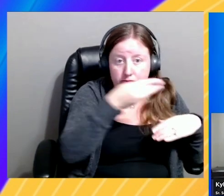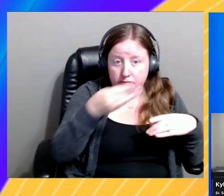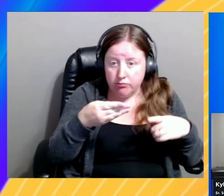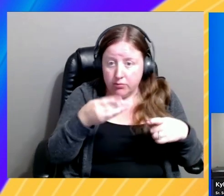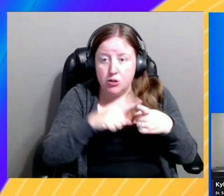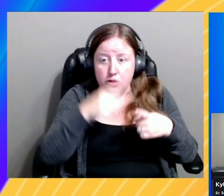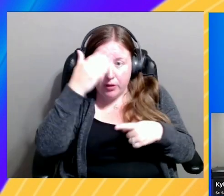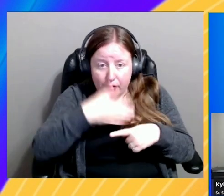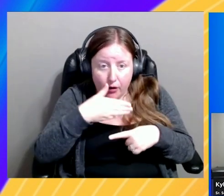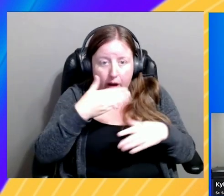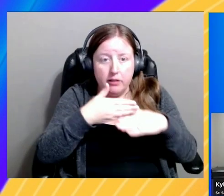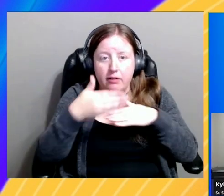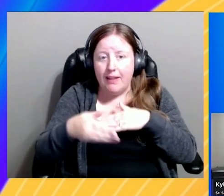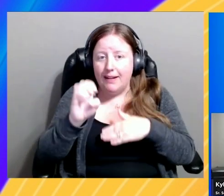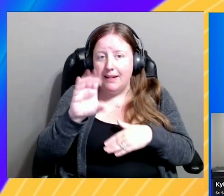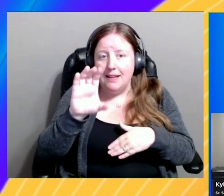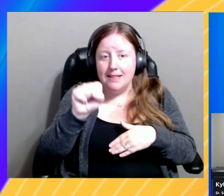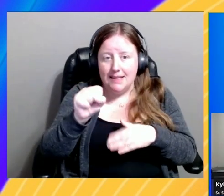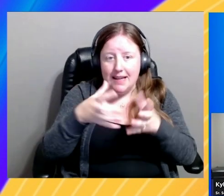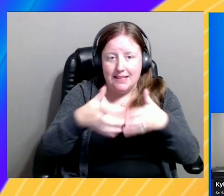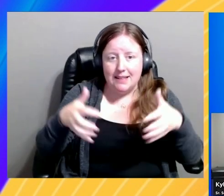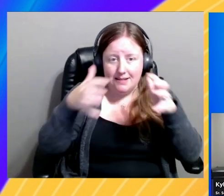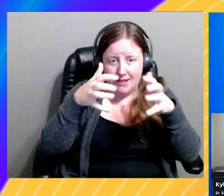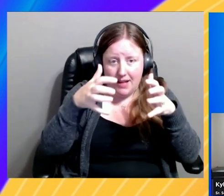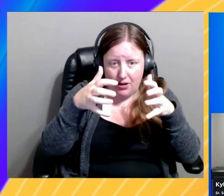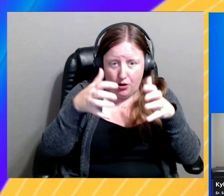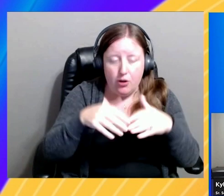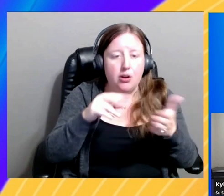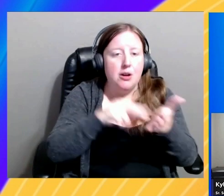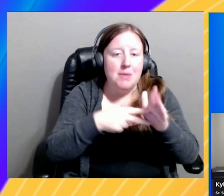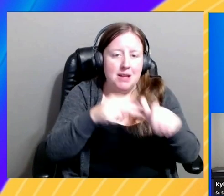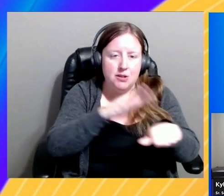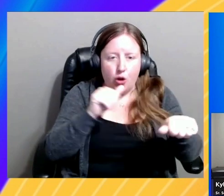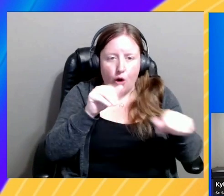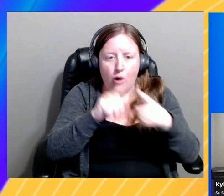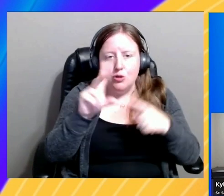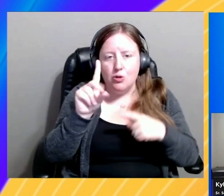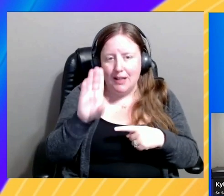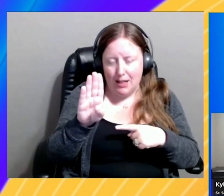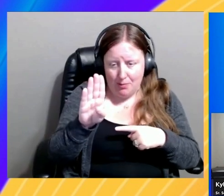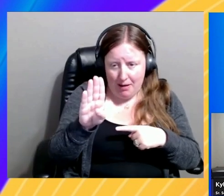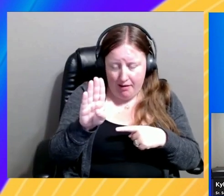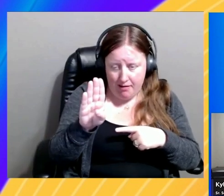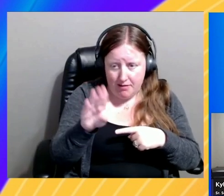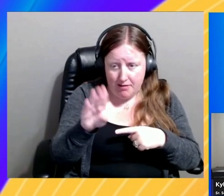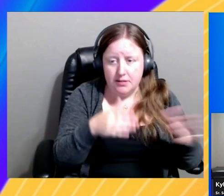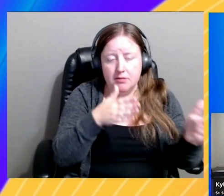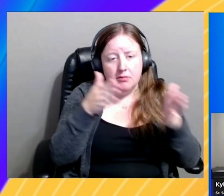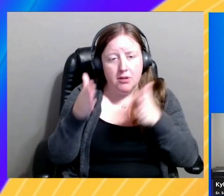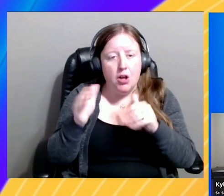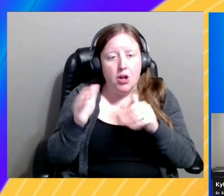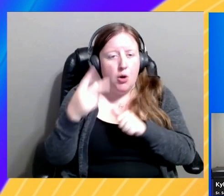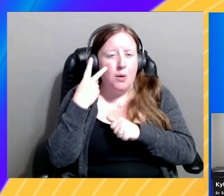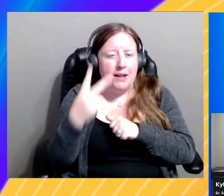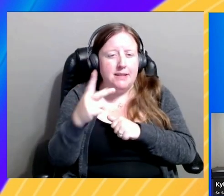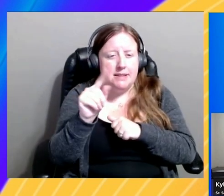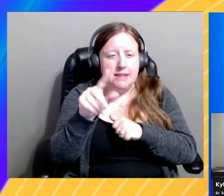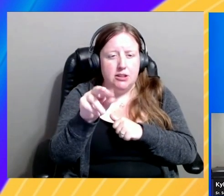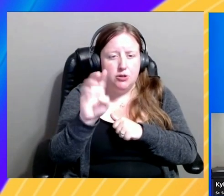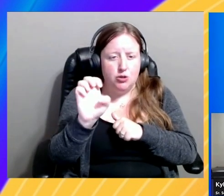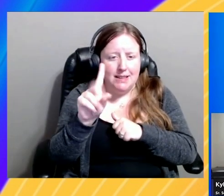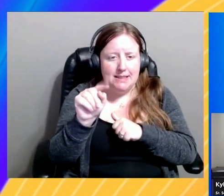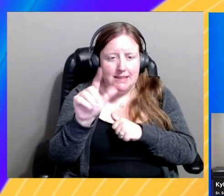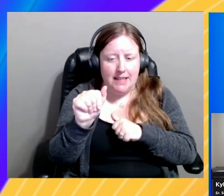an ECS container, which eventually makes a call to a database. And we can see the trace data below. We have